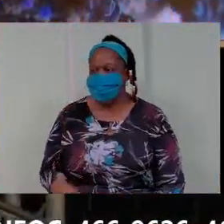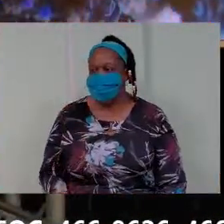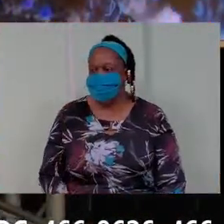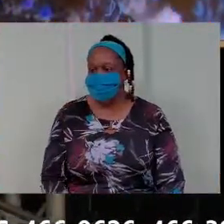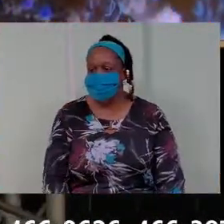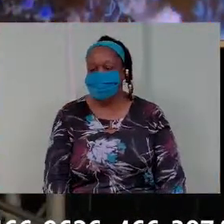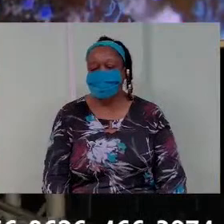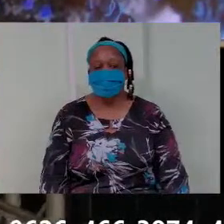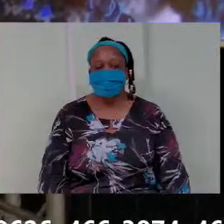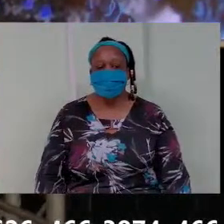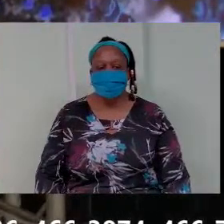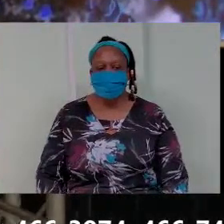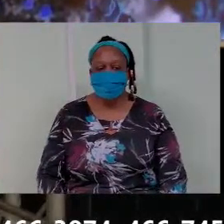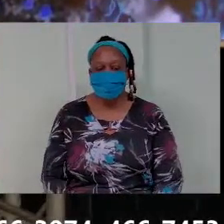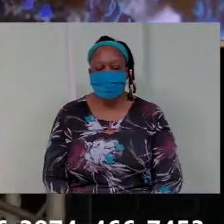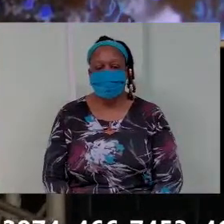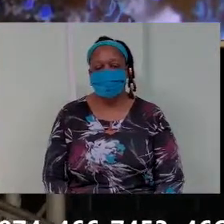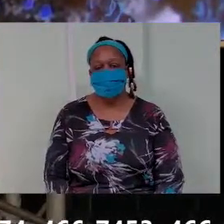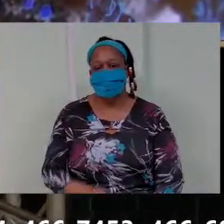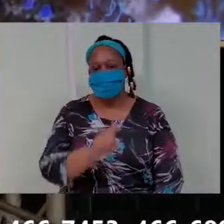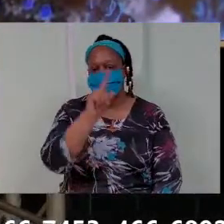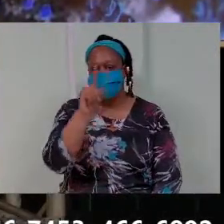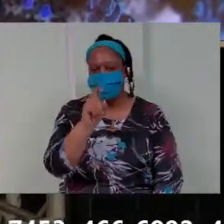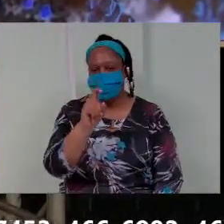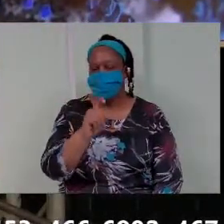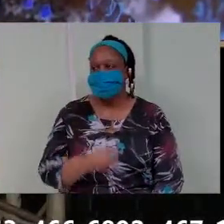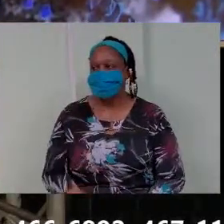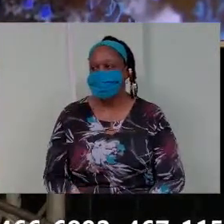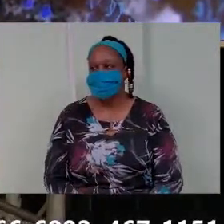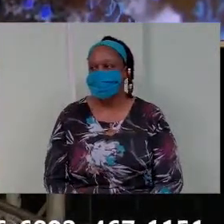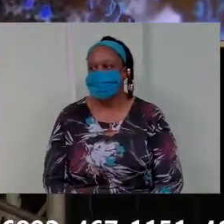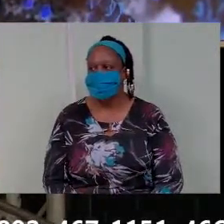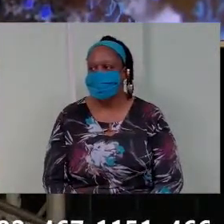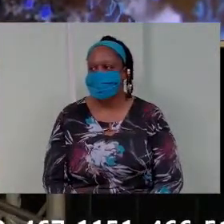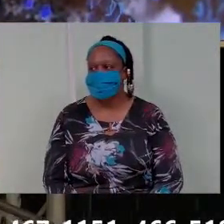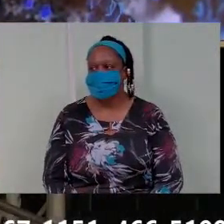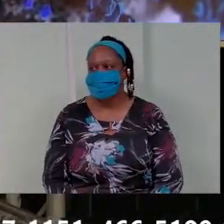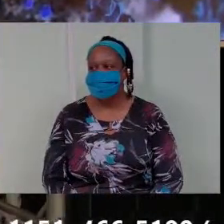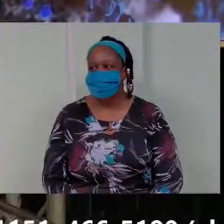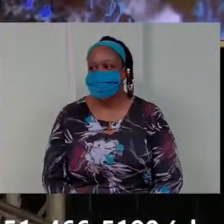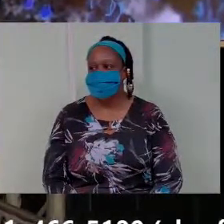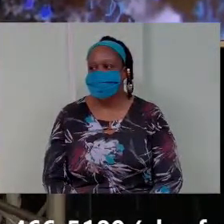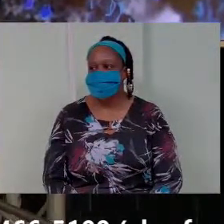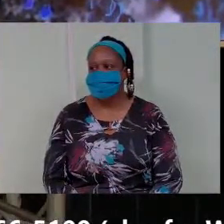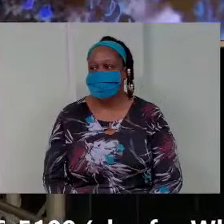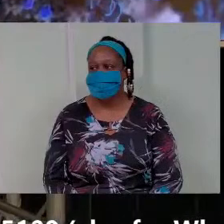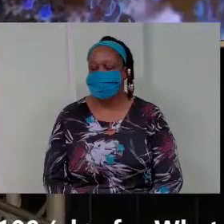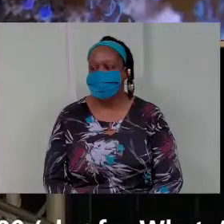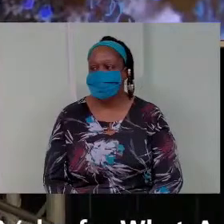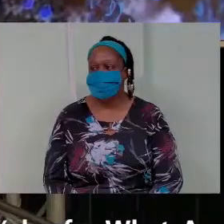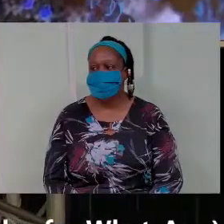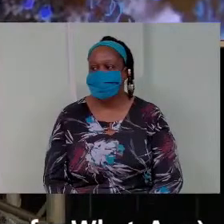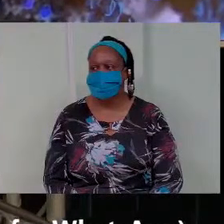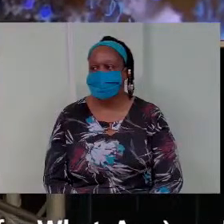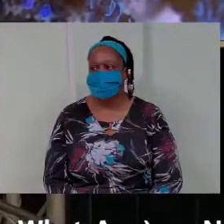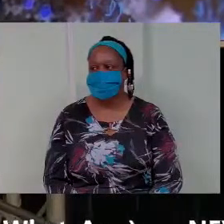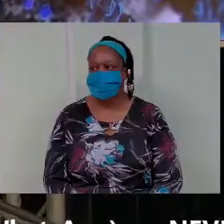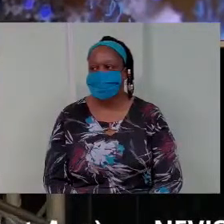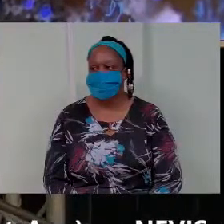Thank you, Dr. Laws. This next question pertains to how